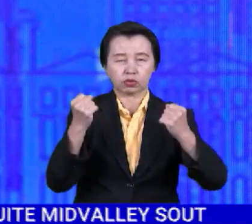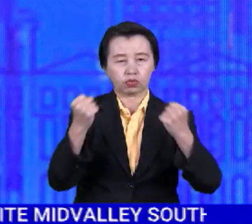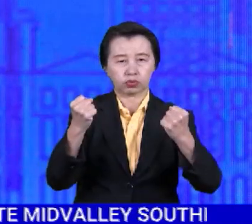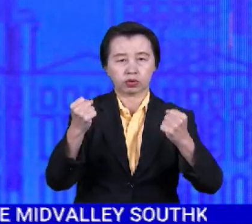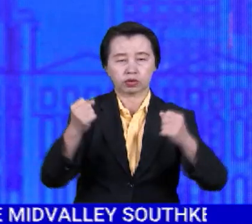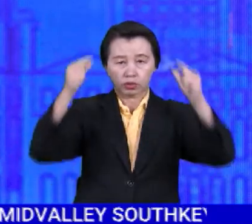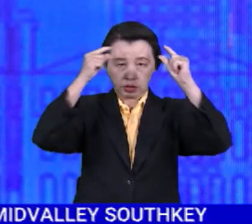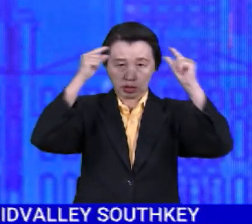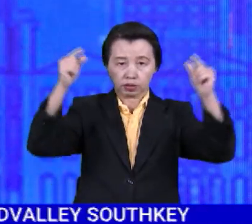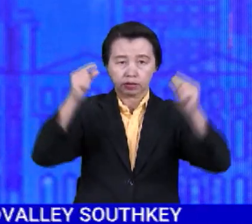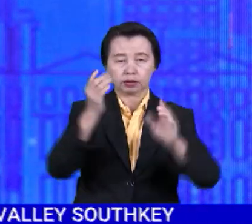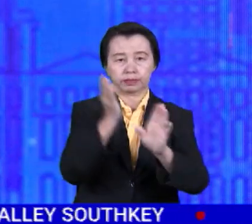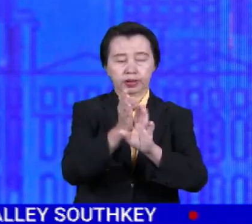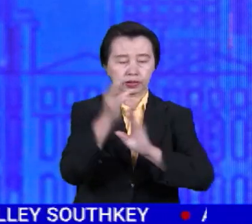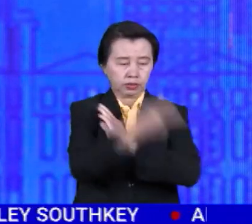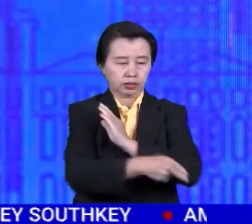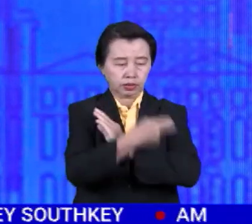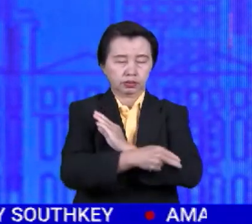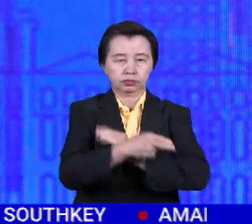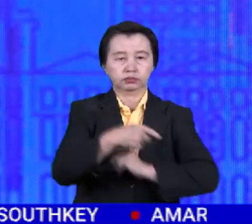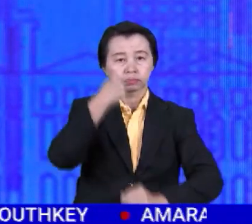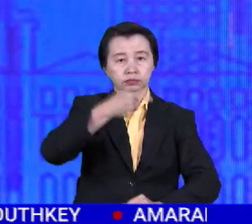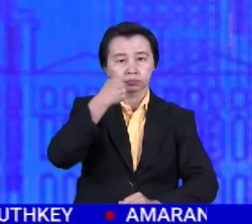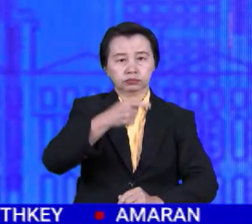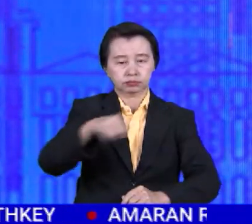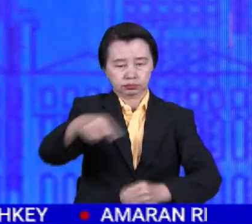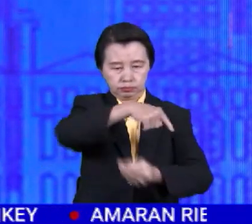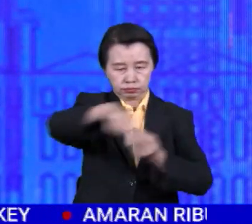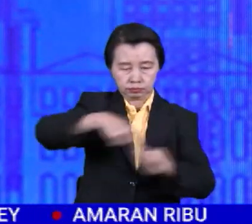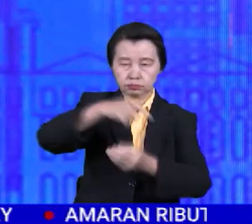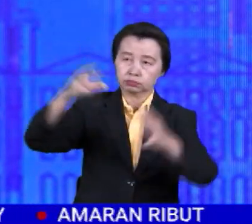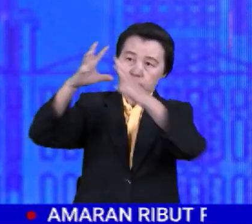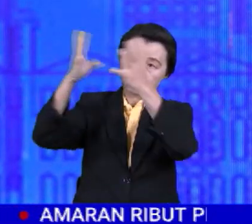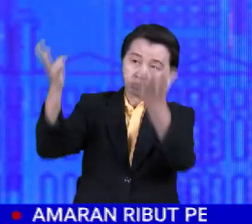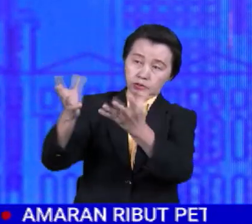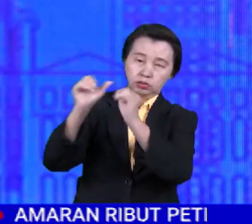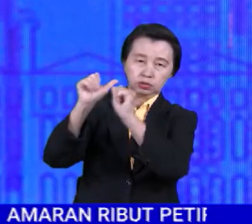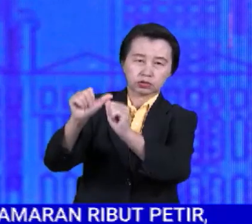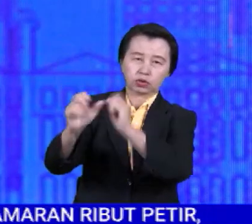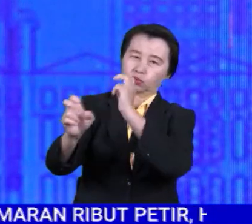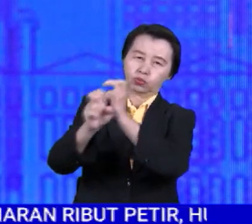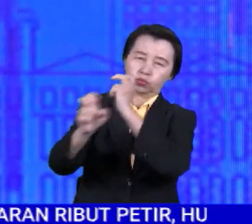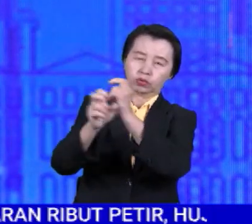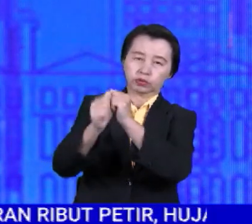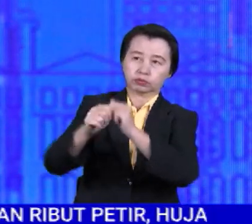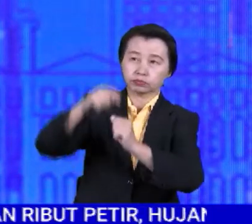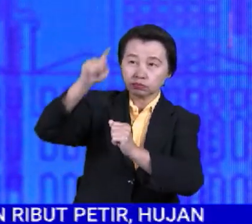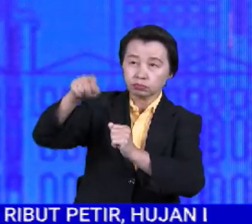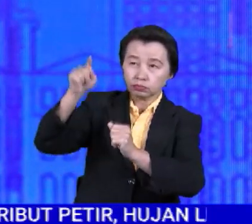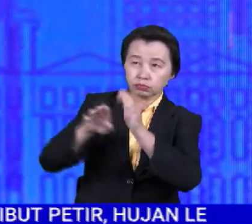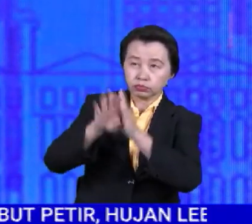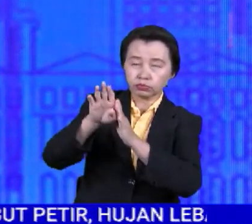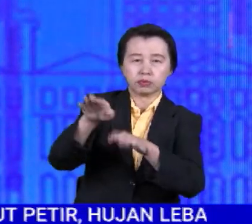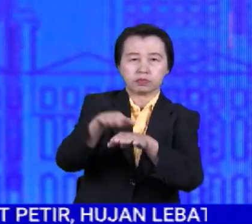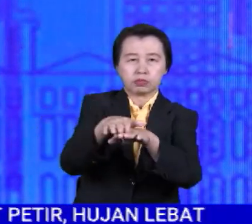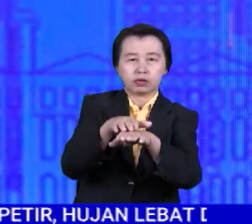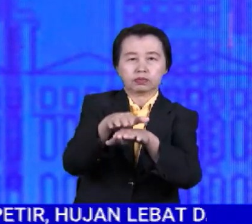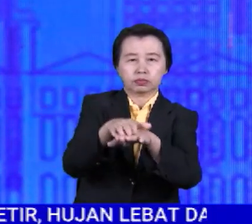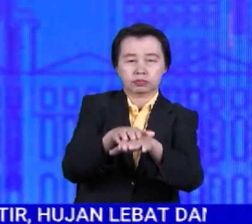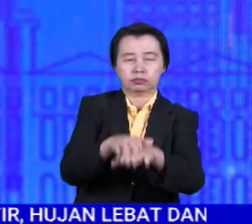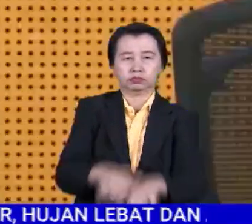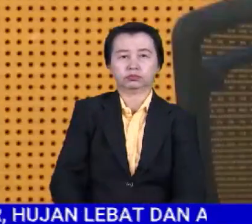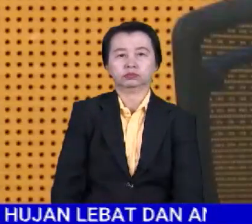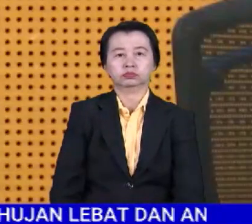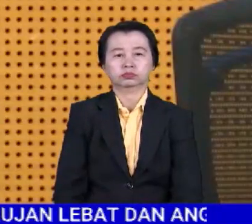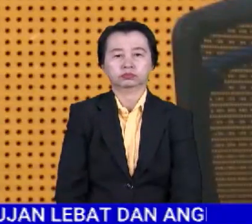Gabenor Bank Negara Tan Sri Nur Syamsiah Yunus, persekitaran global dijangka kekal mencabar dengan unjuran pertumbuhan lebih perlahan.